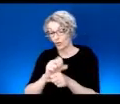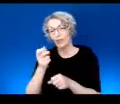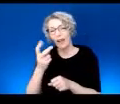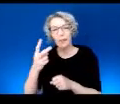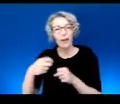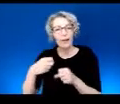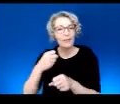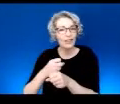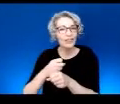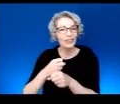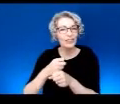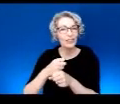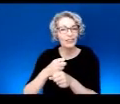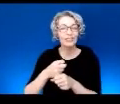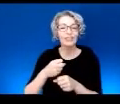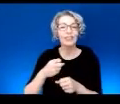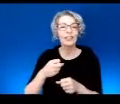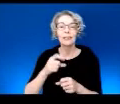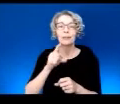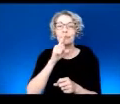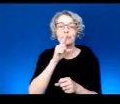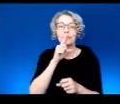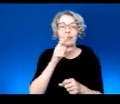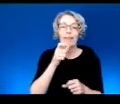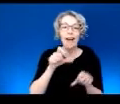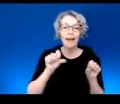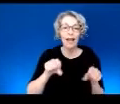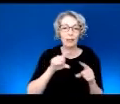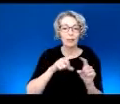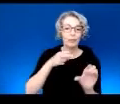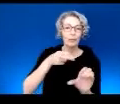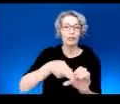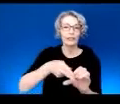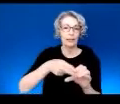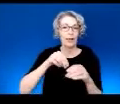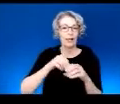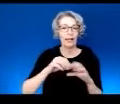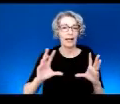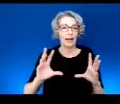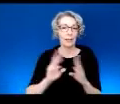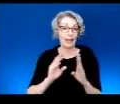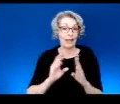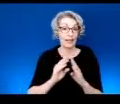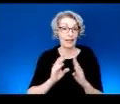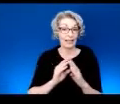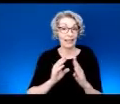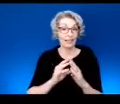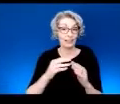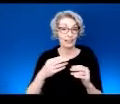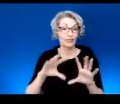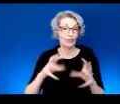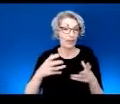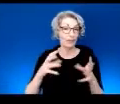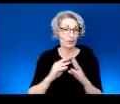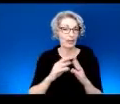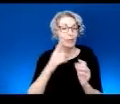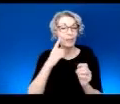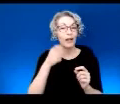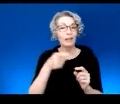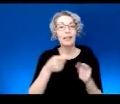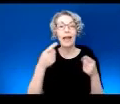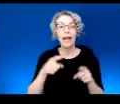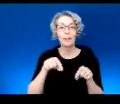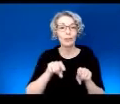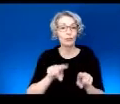of years, I wasn't able to participate in the chapter meetings because they were during